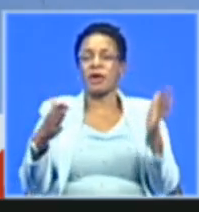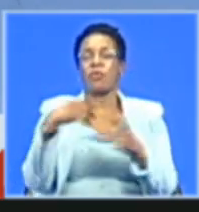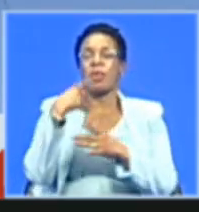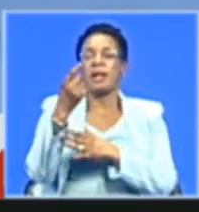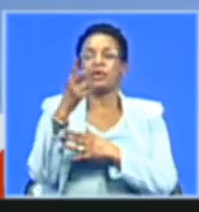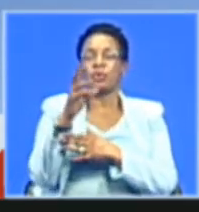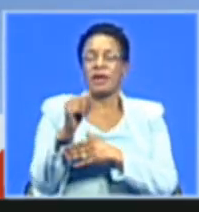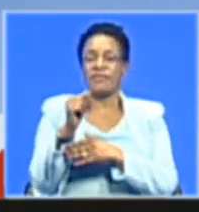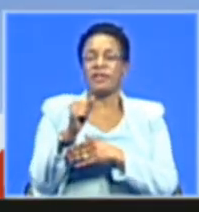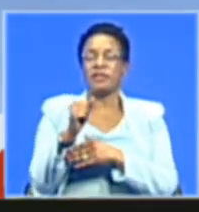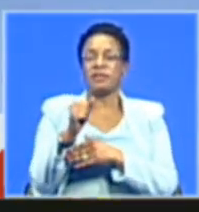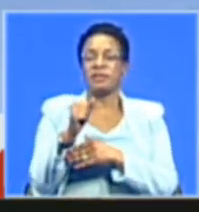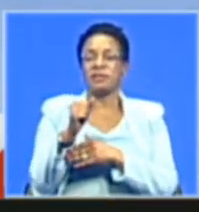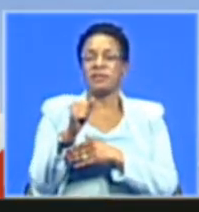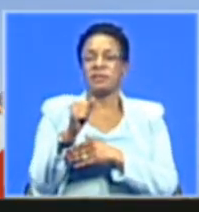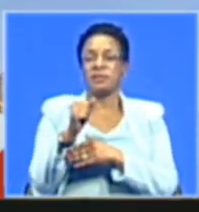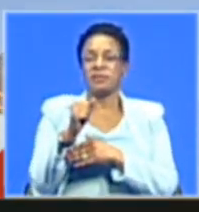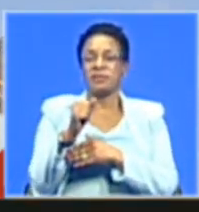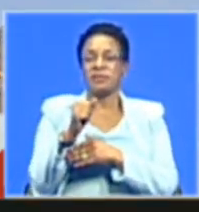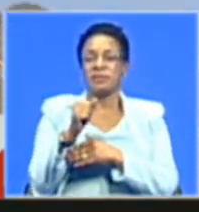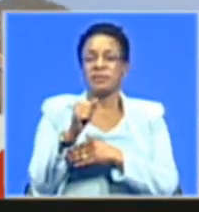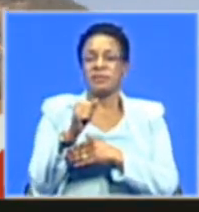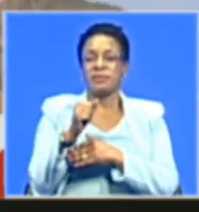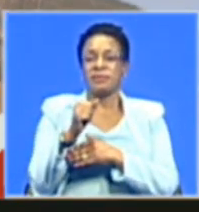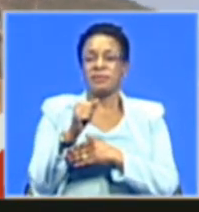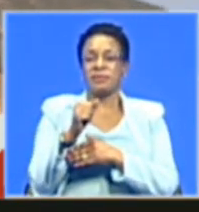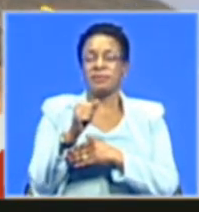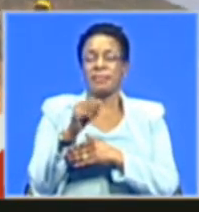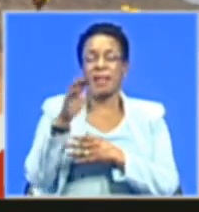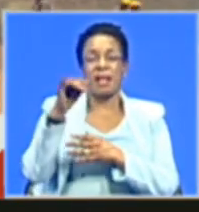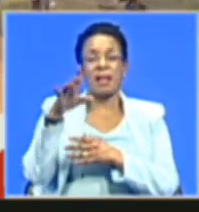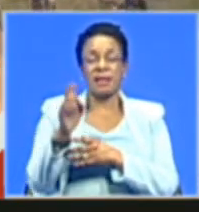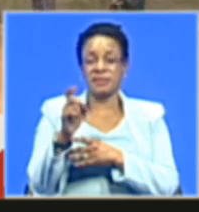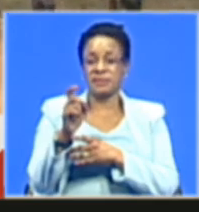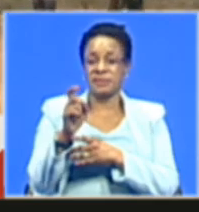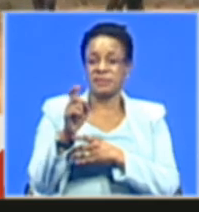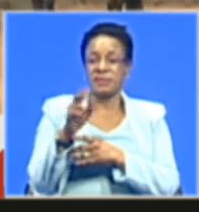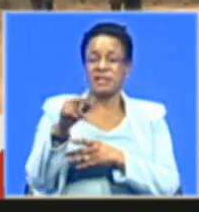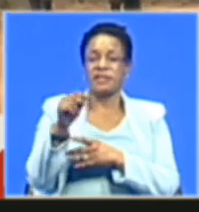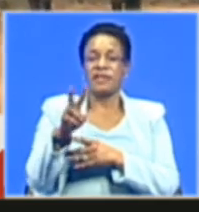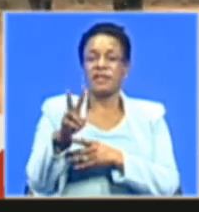1,012-kilometer transmission line. Alex Mwangi, NTV.